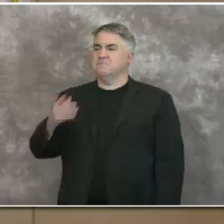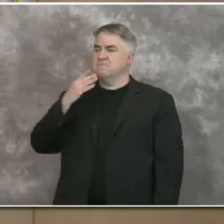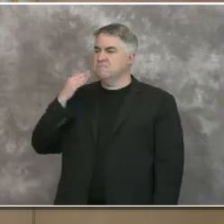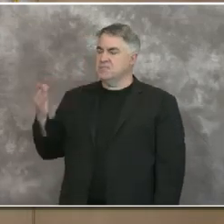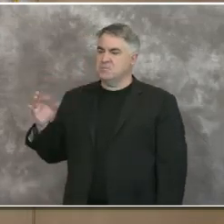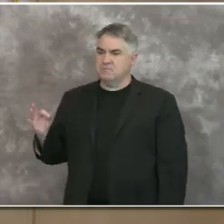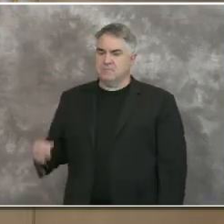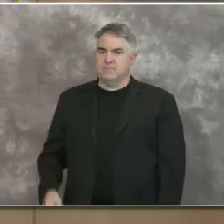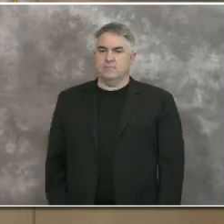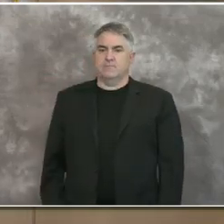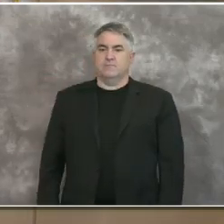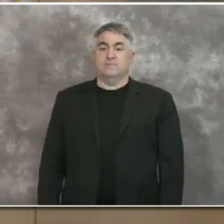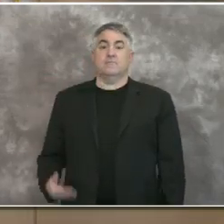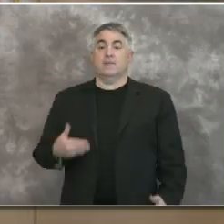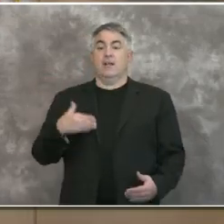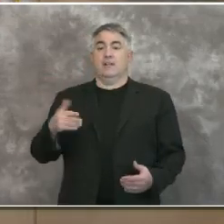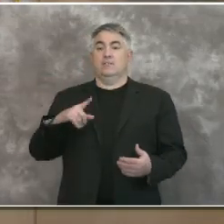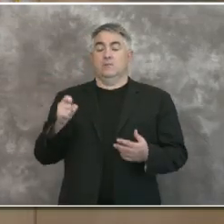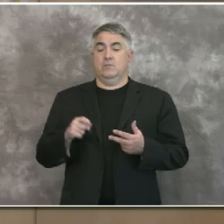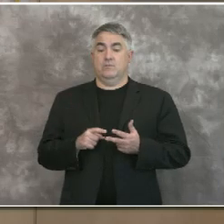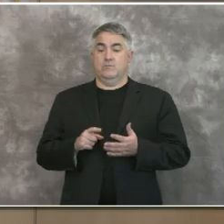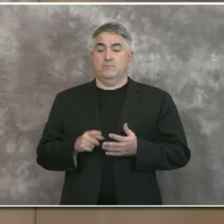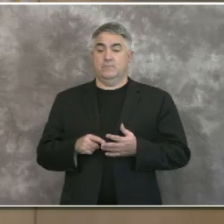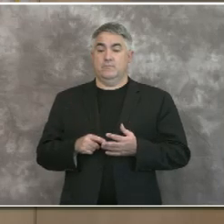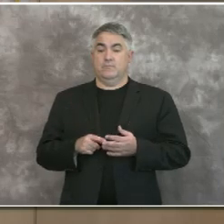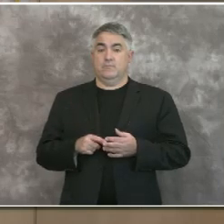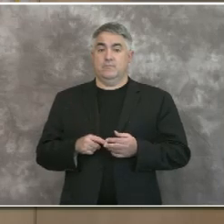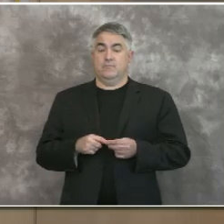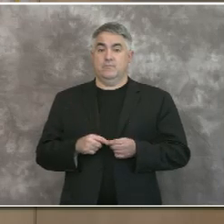Okay, let's go to the next question.